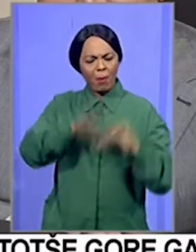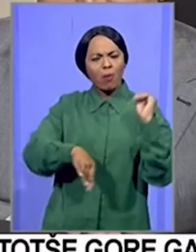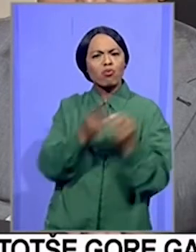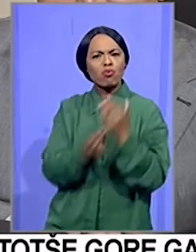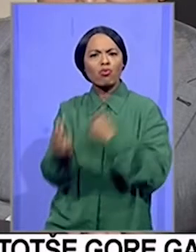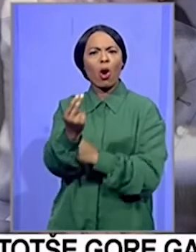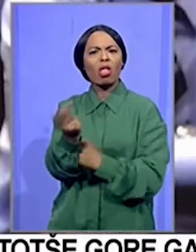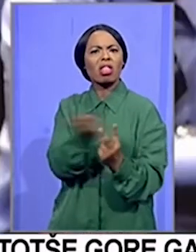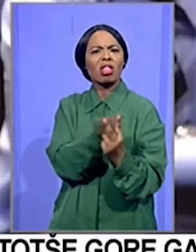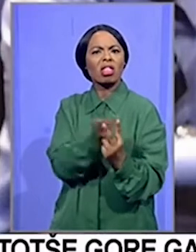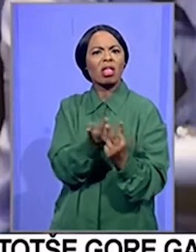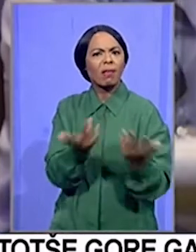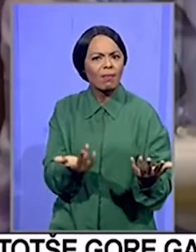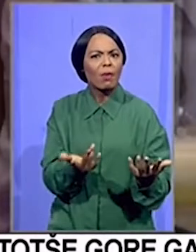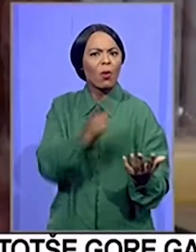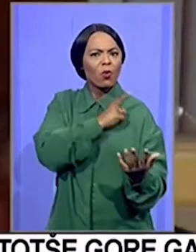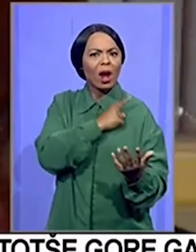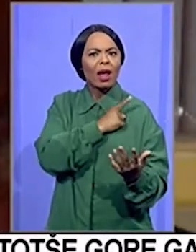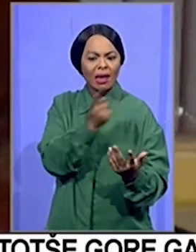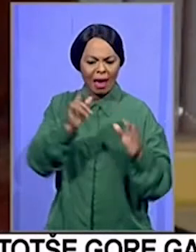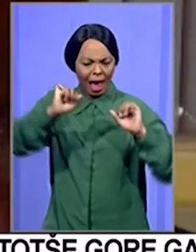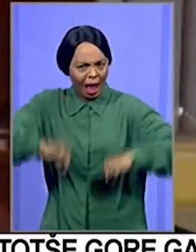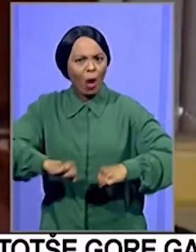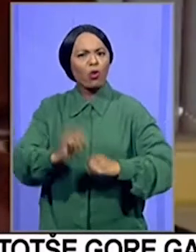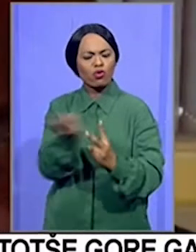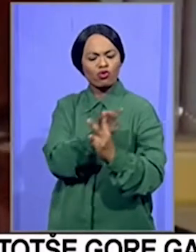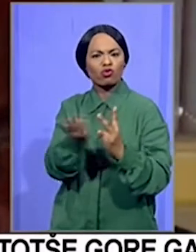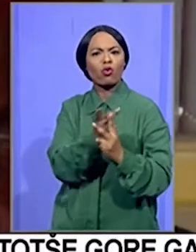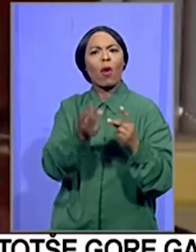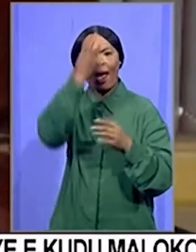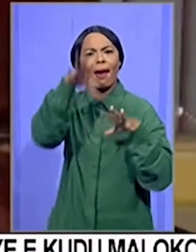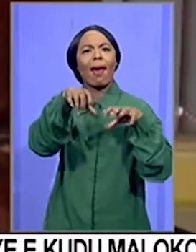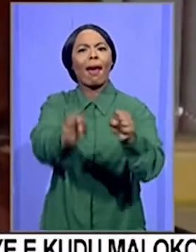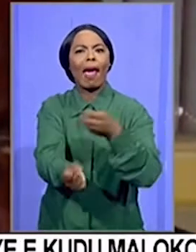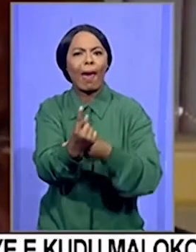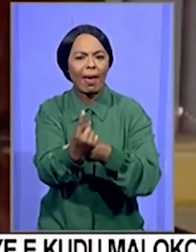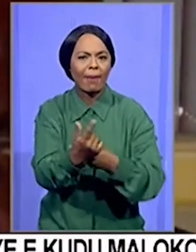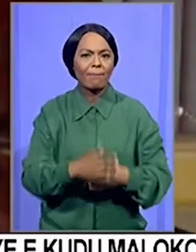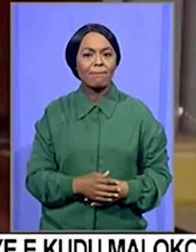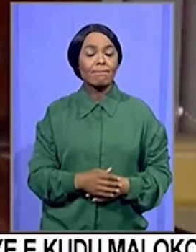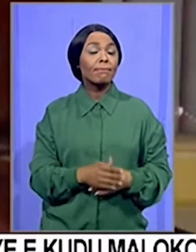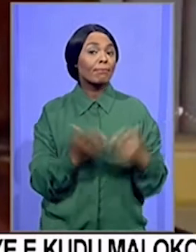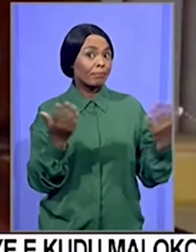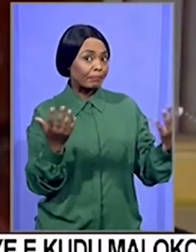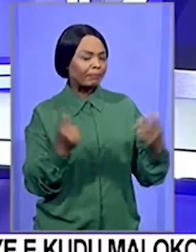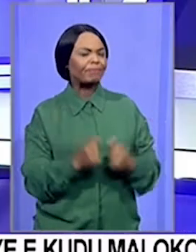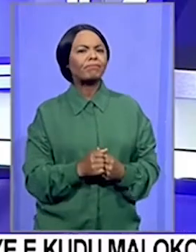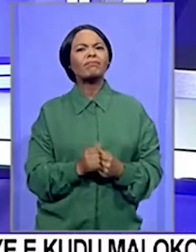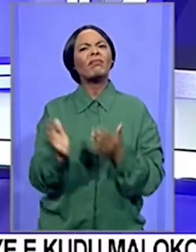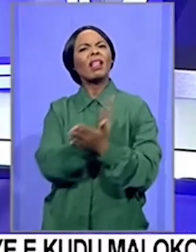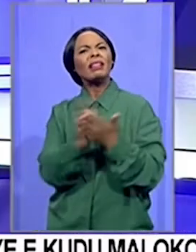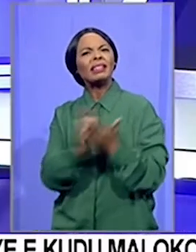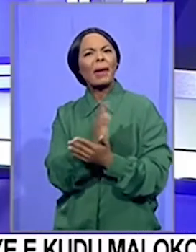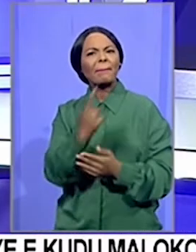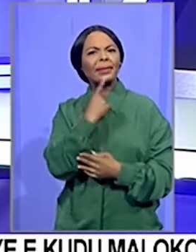ba dimelo gore re bo le bothata ba state gona fao mo advocate ba bangwe ba ba sekaseki ba bontšha